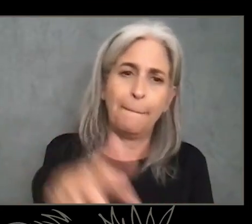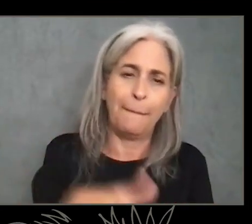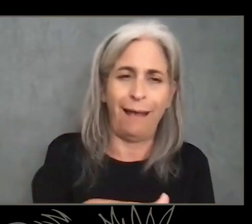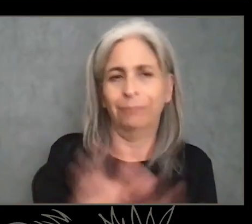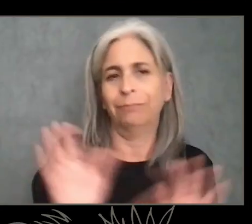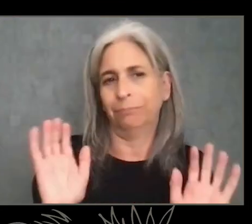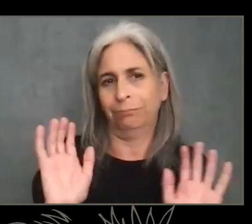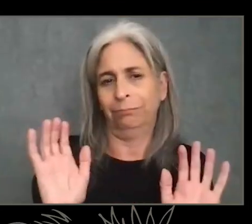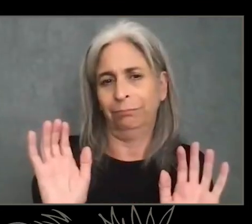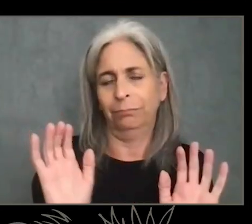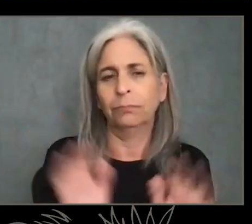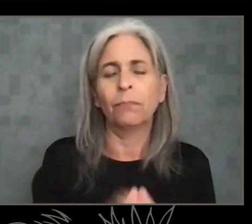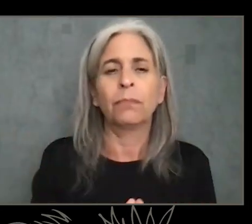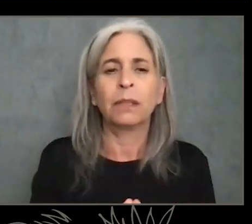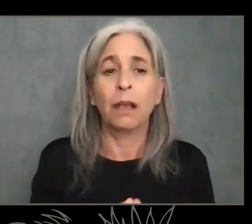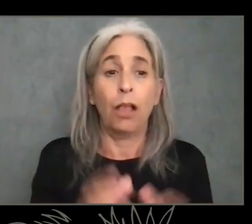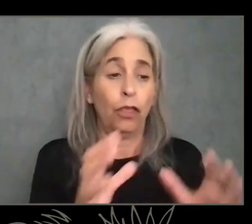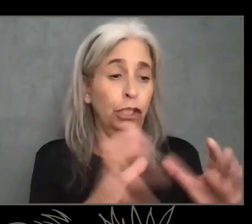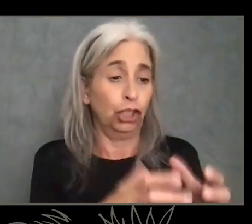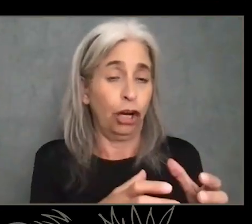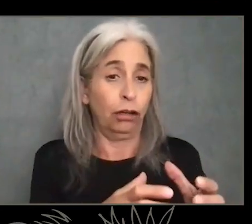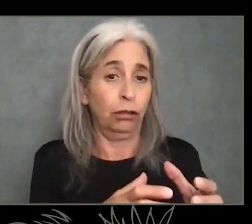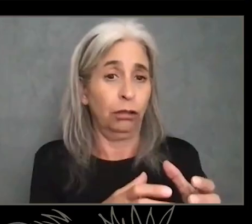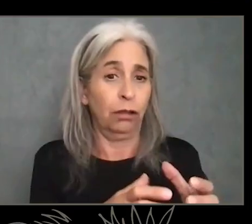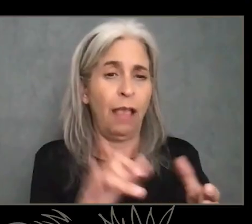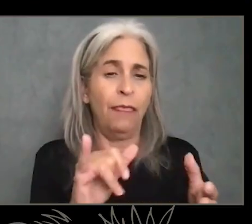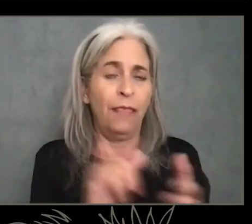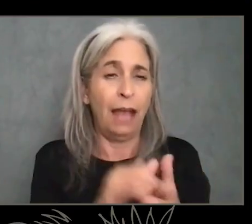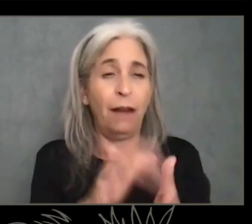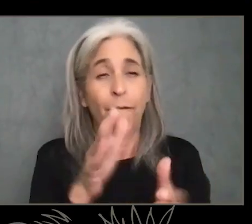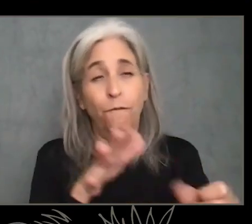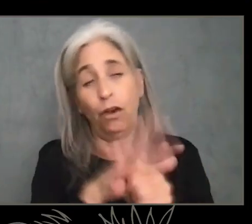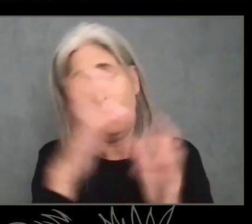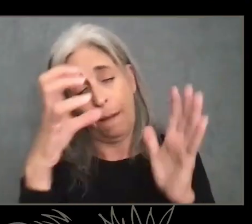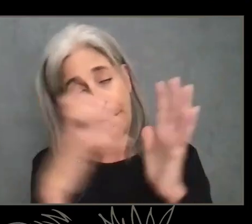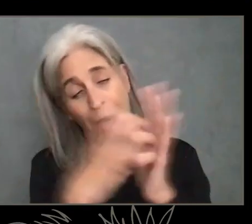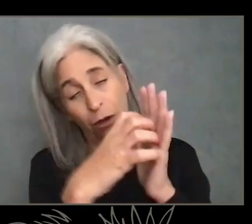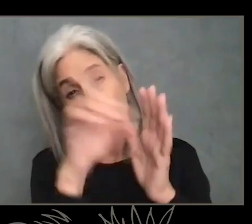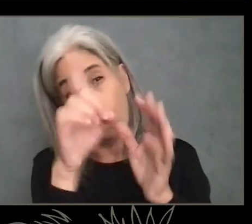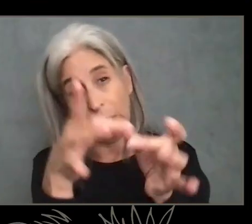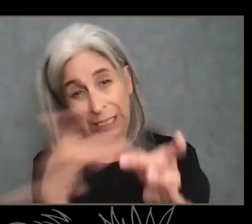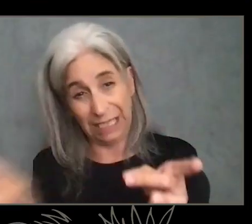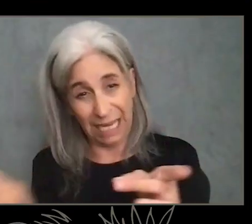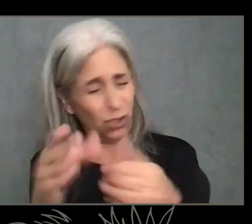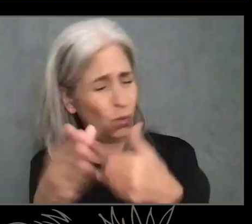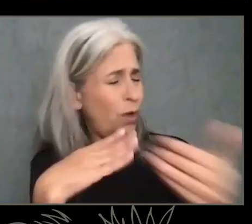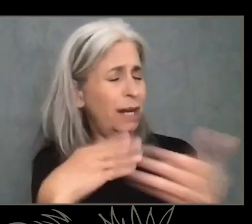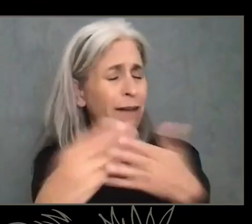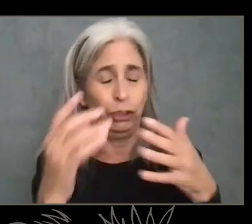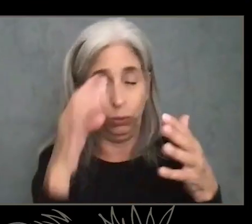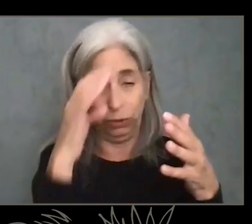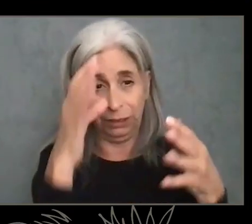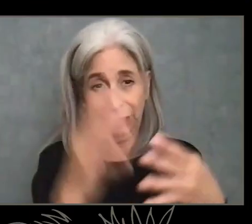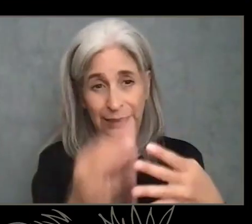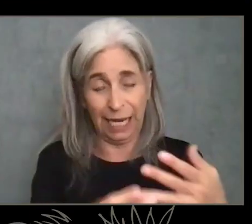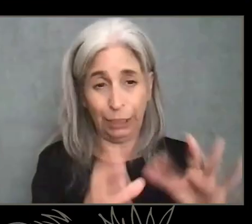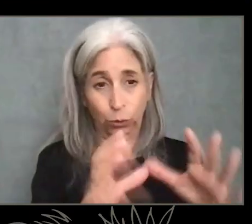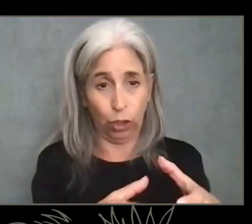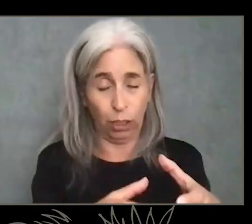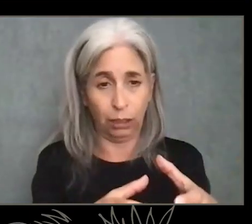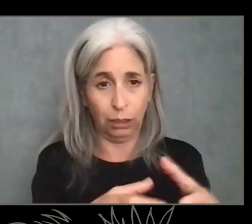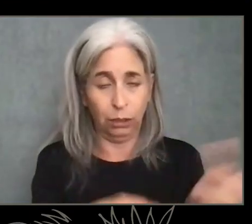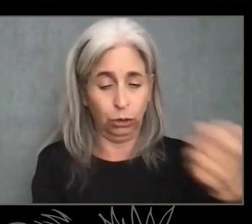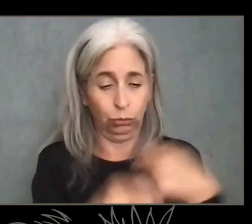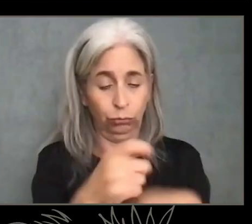them. So the chunk, that whole paragraph, sentence, word, whatever you chose to chunk, is going to